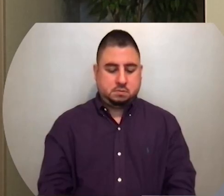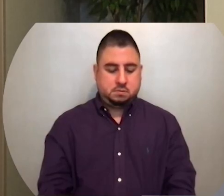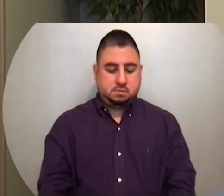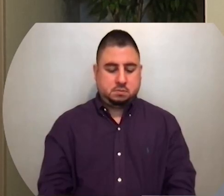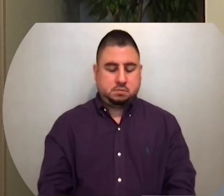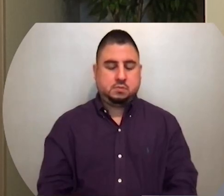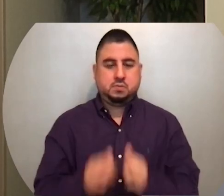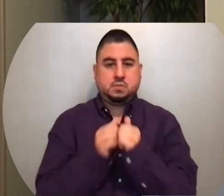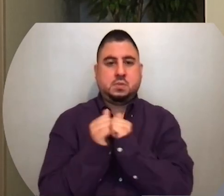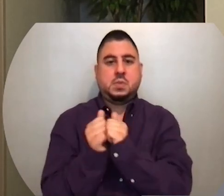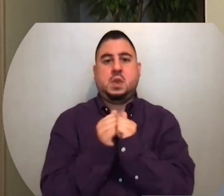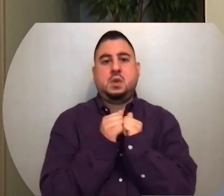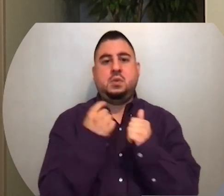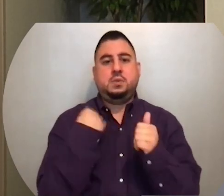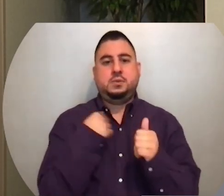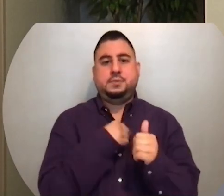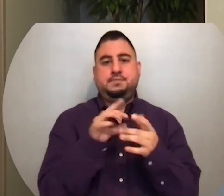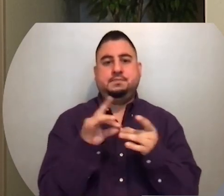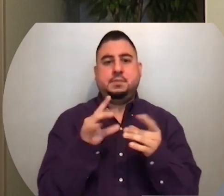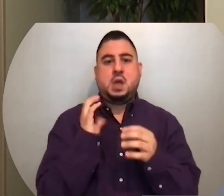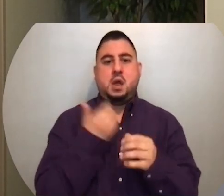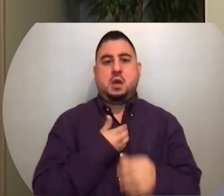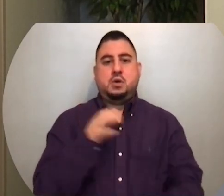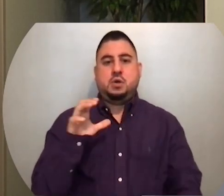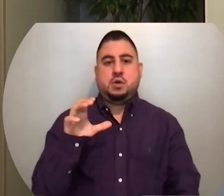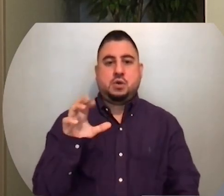And together let us recite our creed of faith.